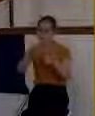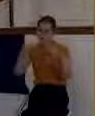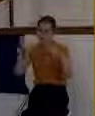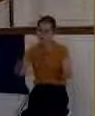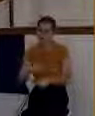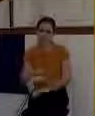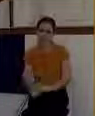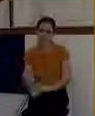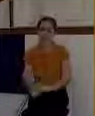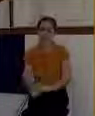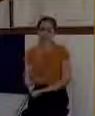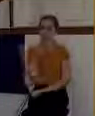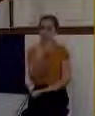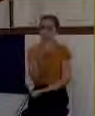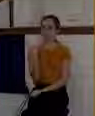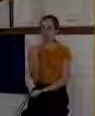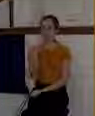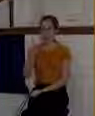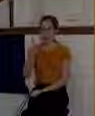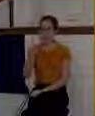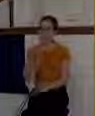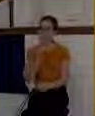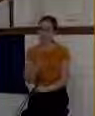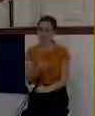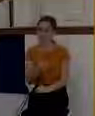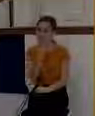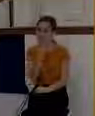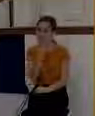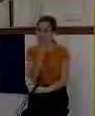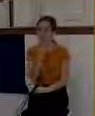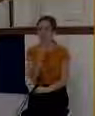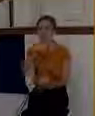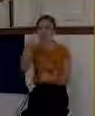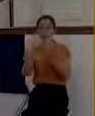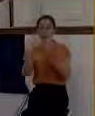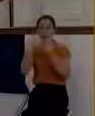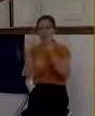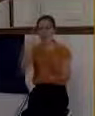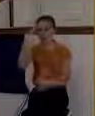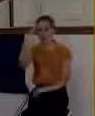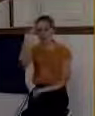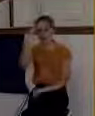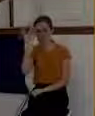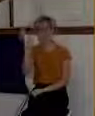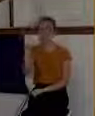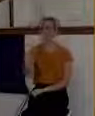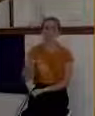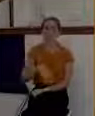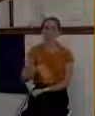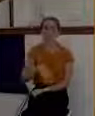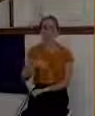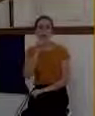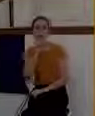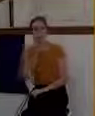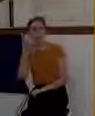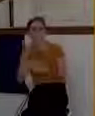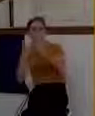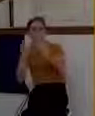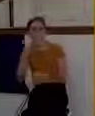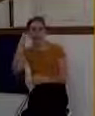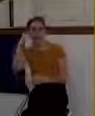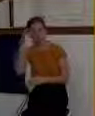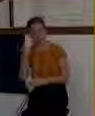comes true. And let me just give you this one final thought. You know, the old prophet thought, if you bury me with this younger prophet, it's going to bring salvation to me.